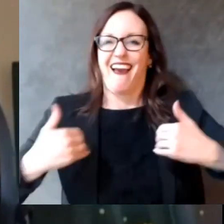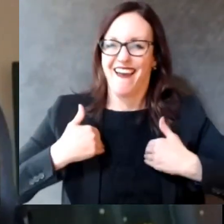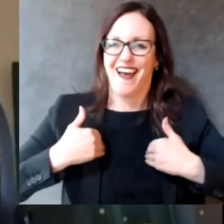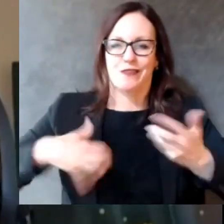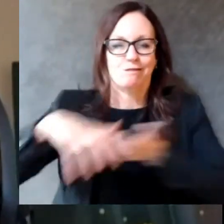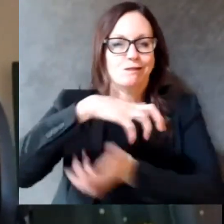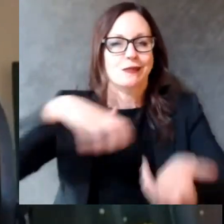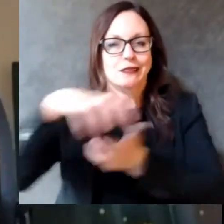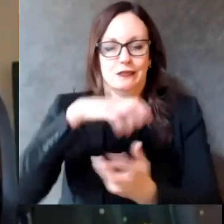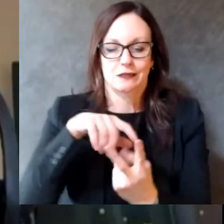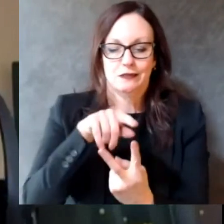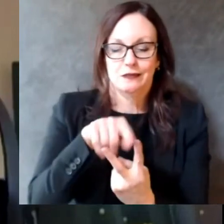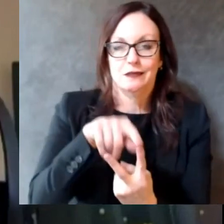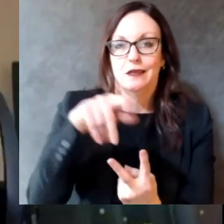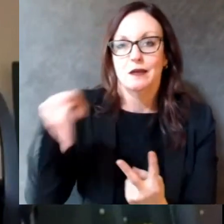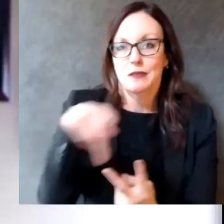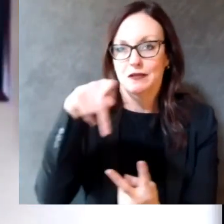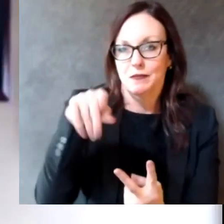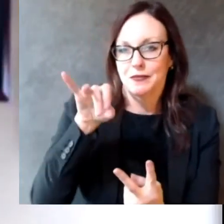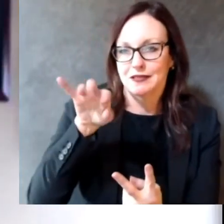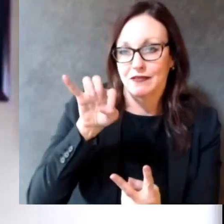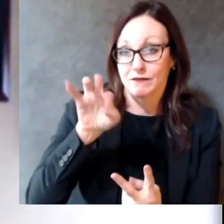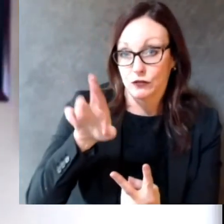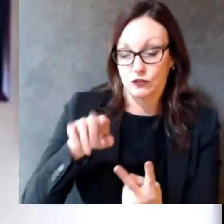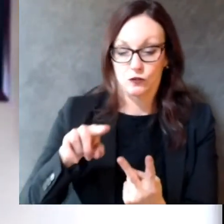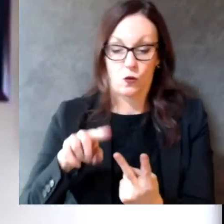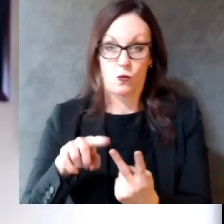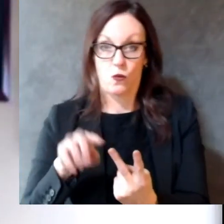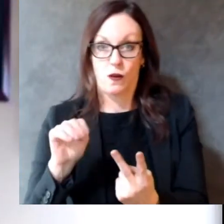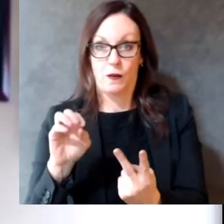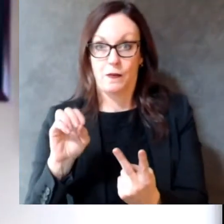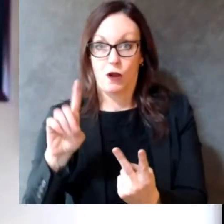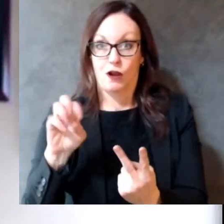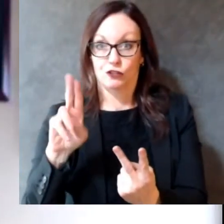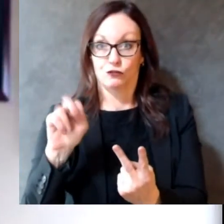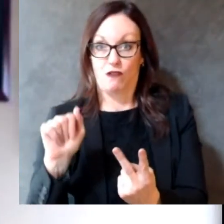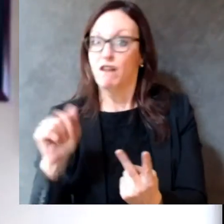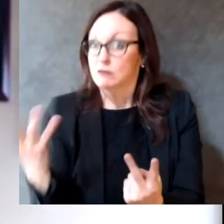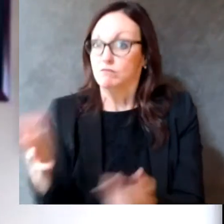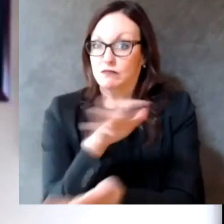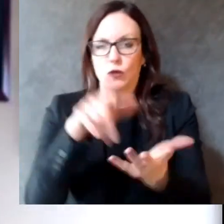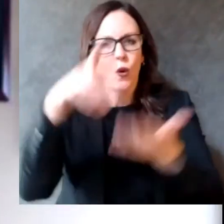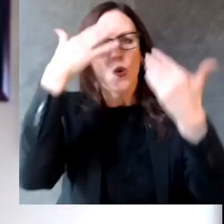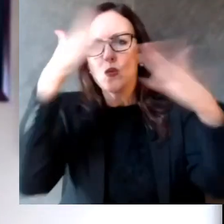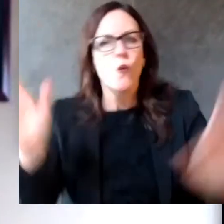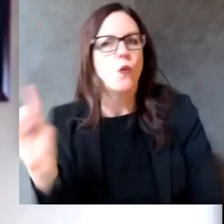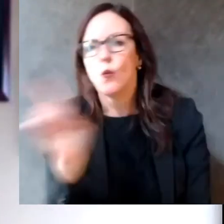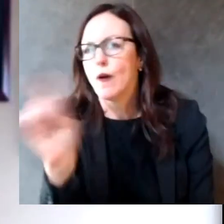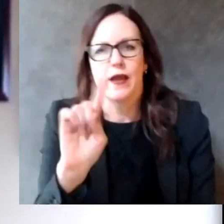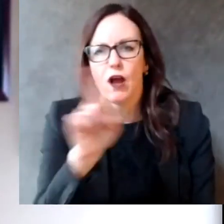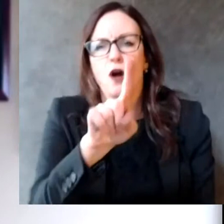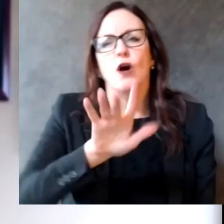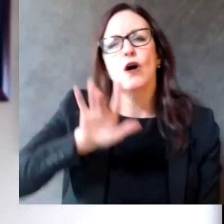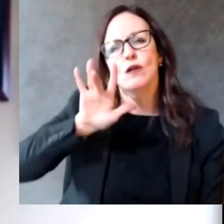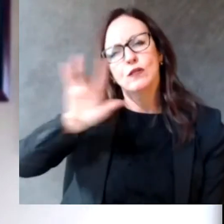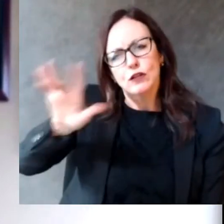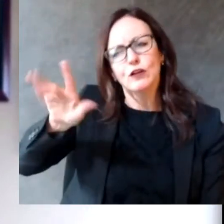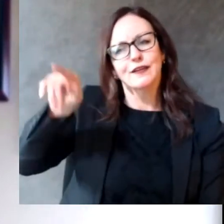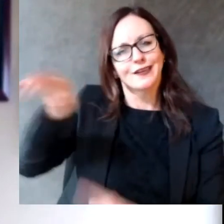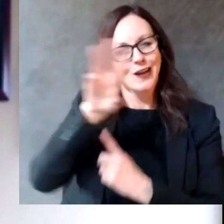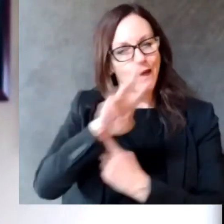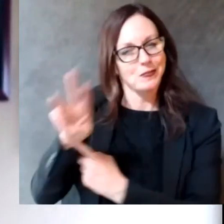this application? Sure. The clinical evidence, meaning the full set of data that